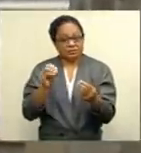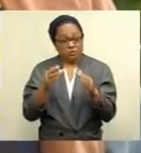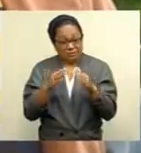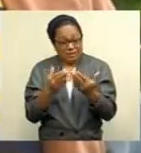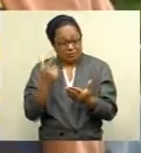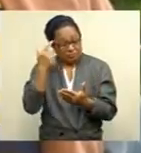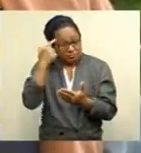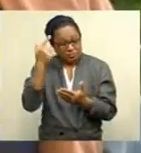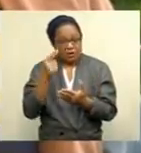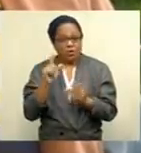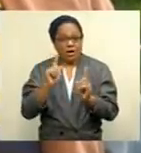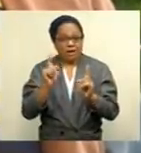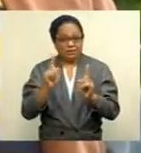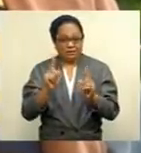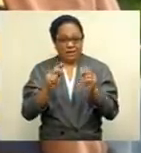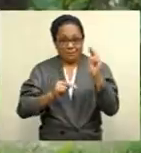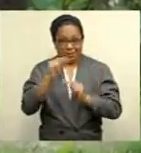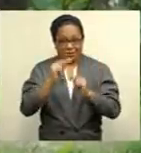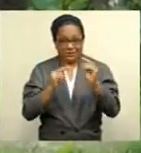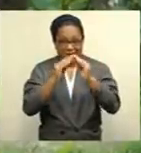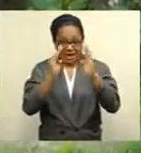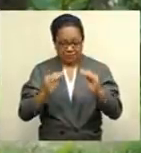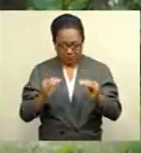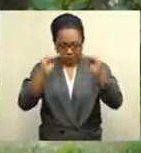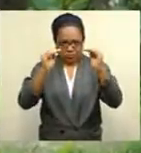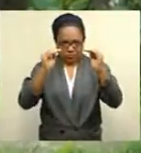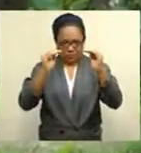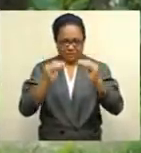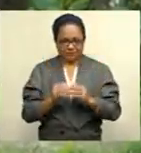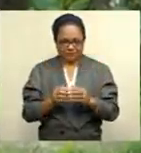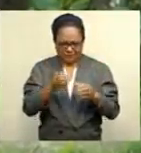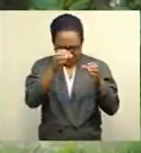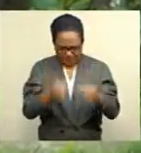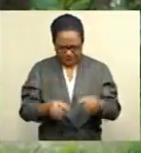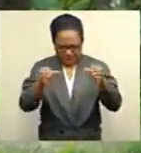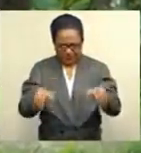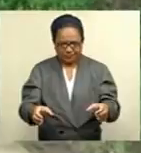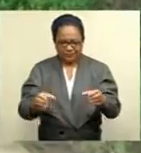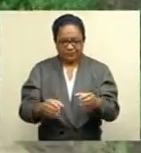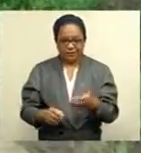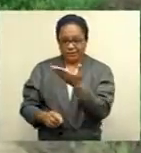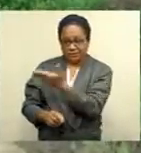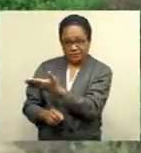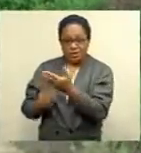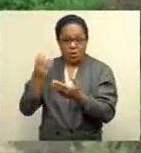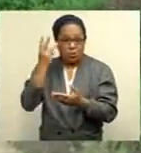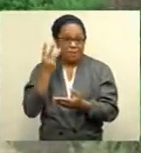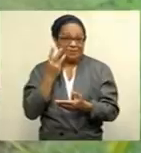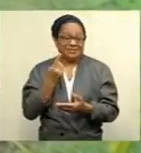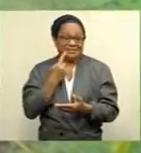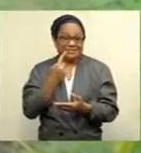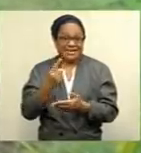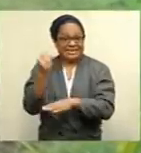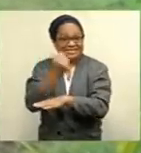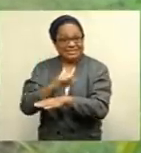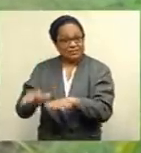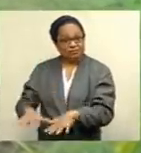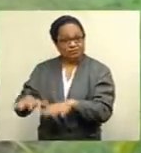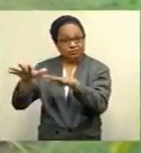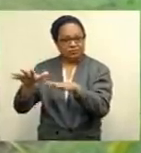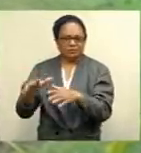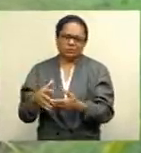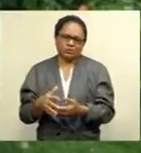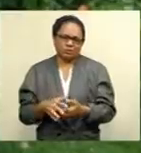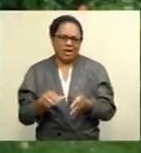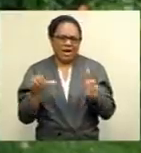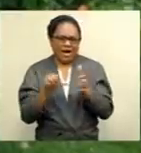houses to be safe from the rising tides. Yvo villager Vinaina Navusolo says the rise in sea level have made it impossible for